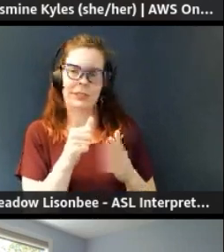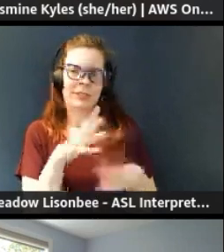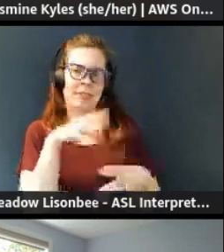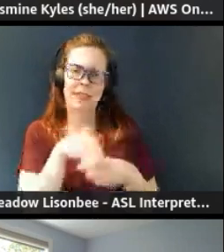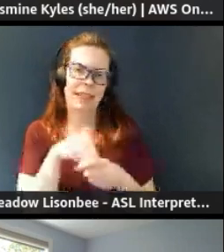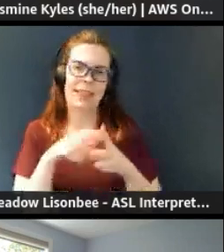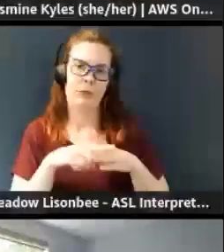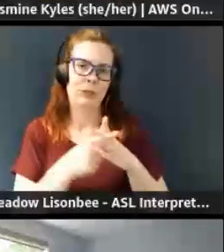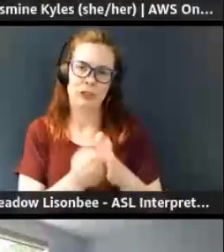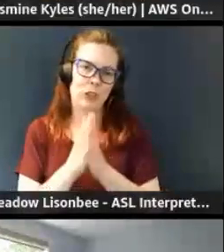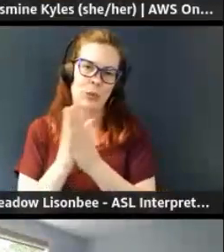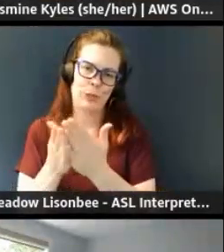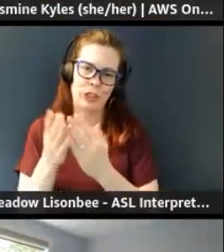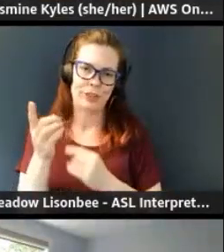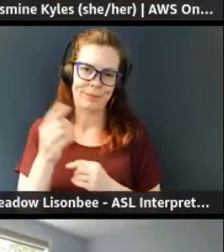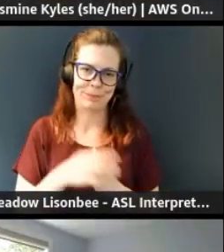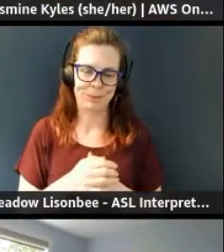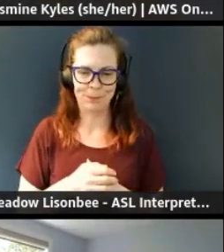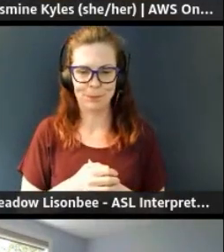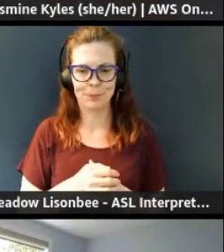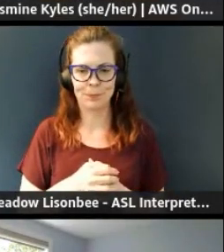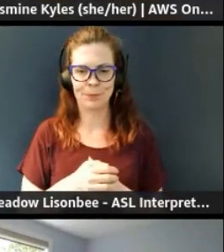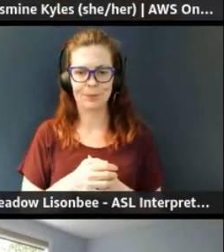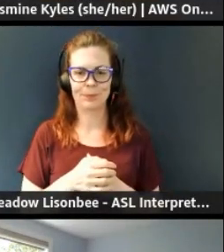original notebook.